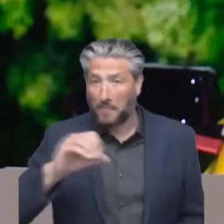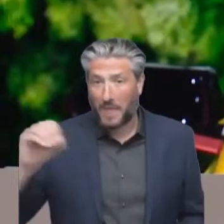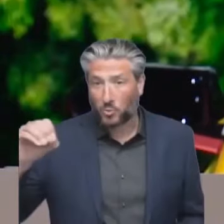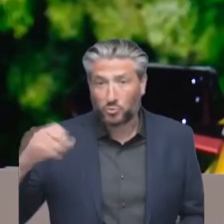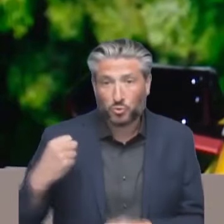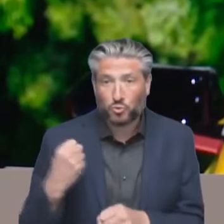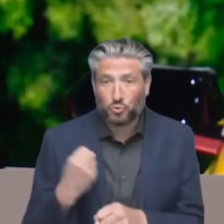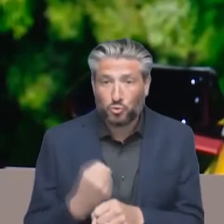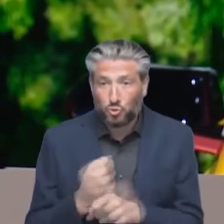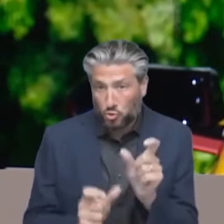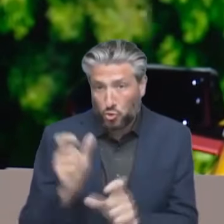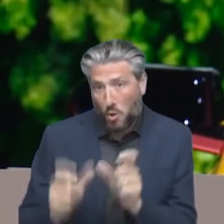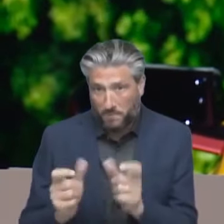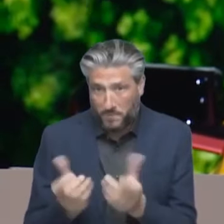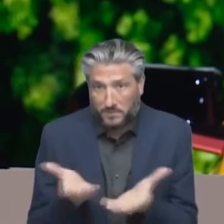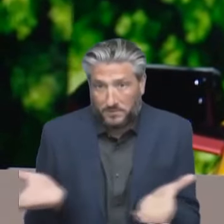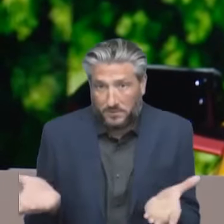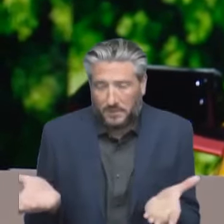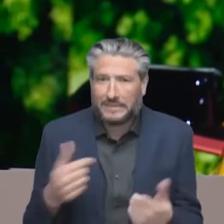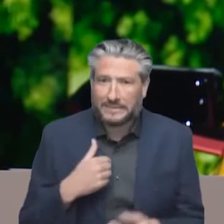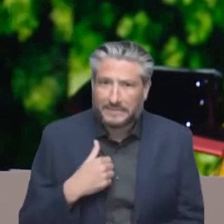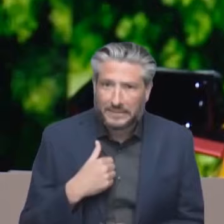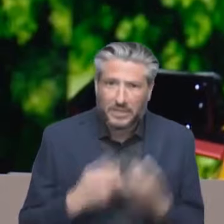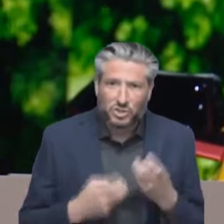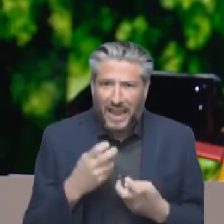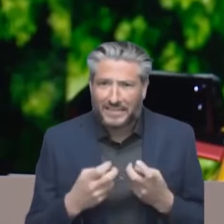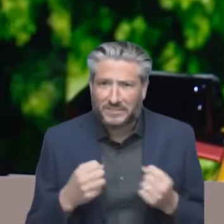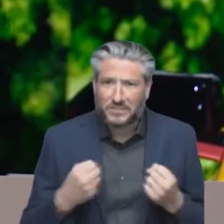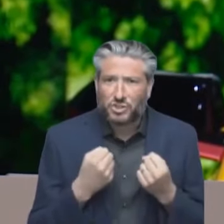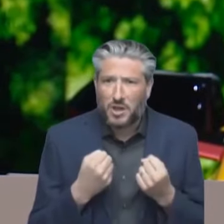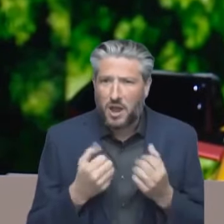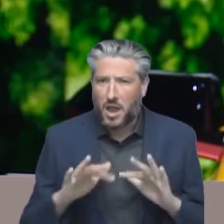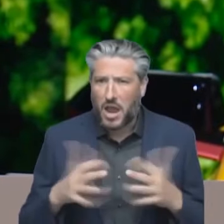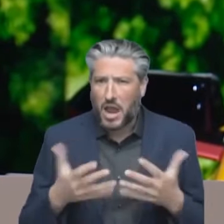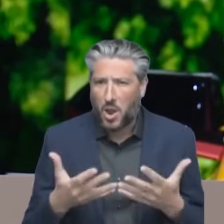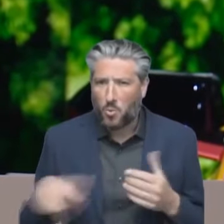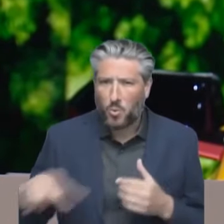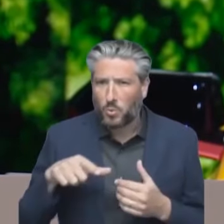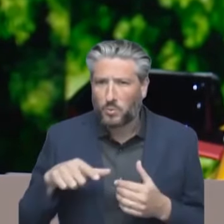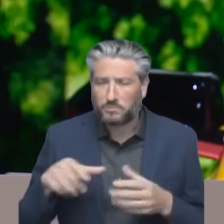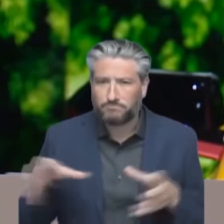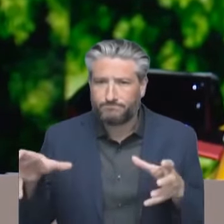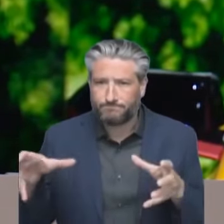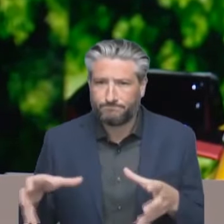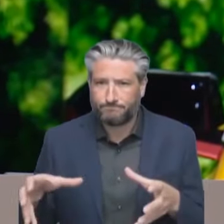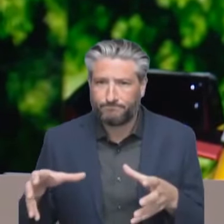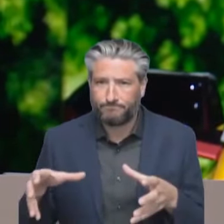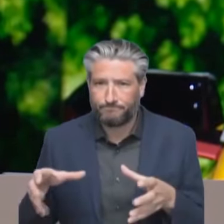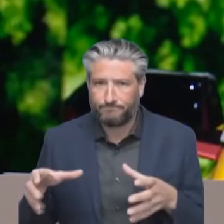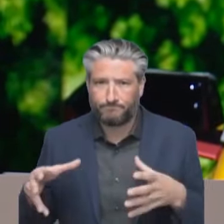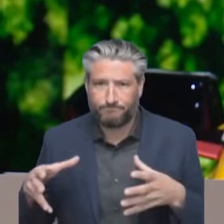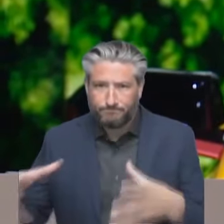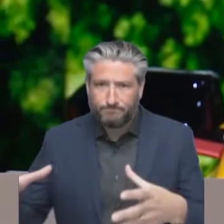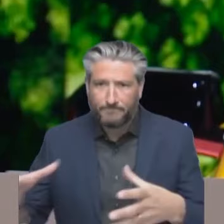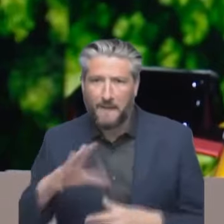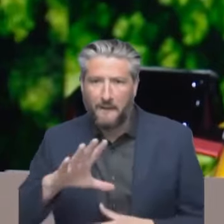of course, Renault, as a leading automaker, is very much concerned, because we're looking here at thousands of people